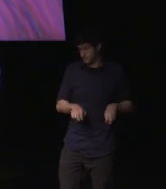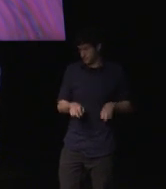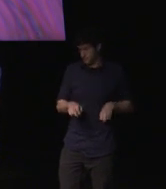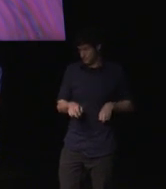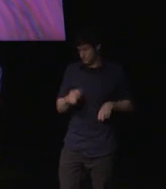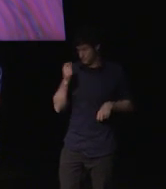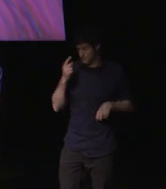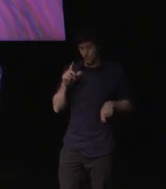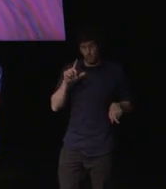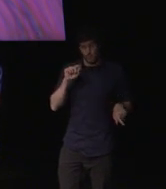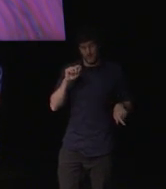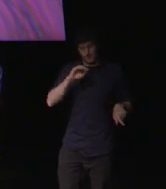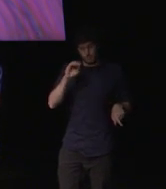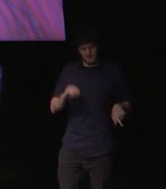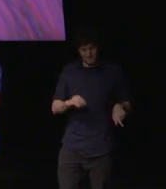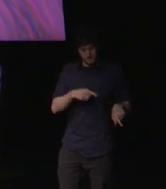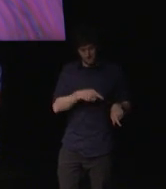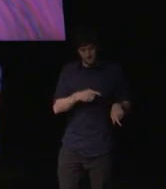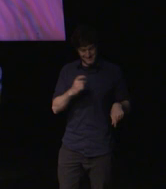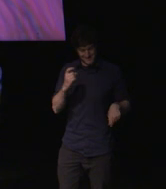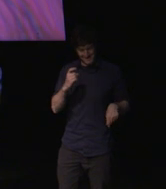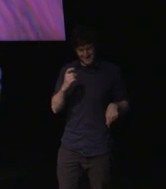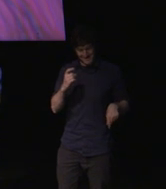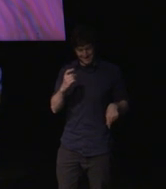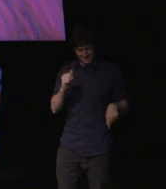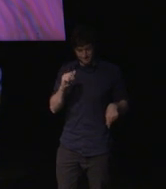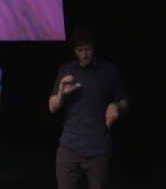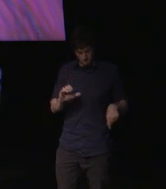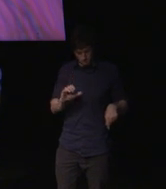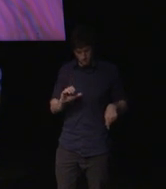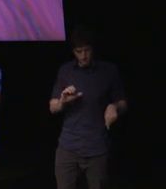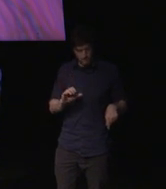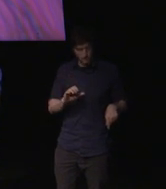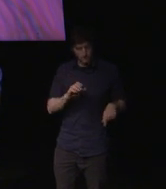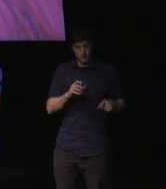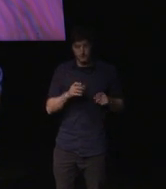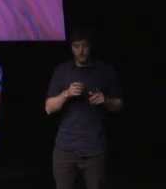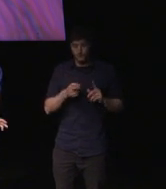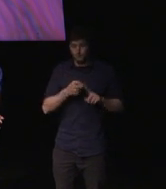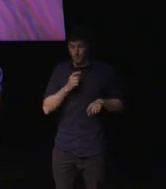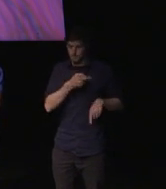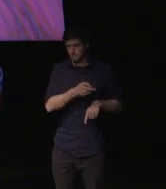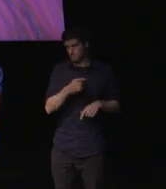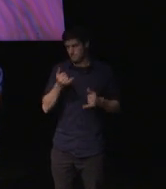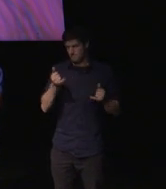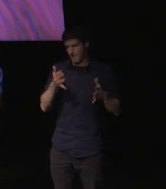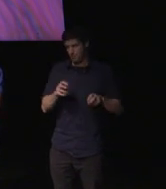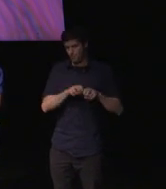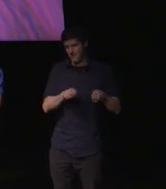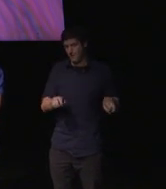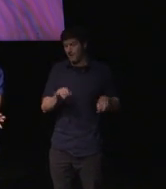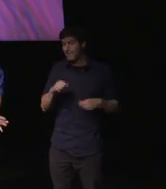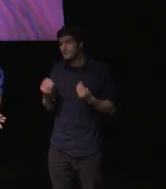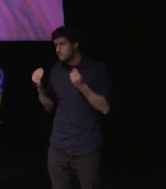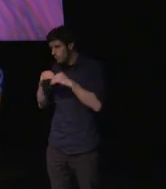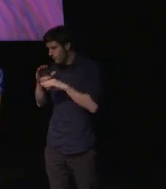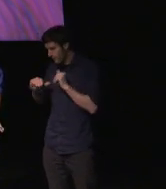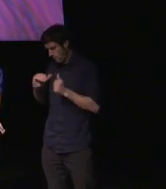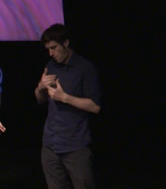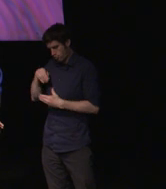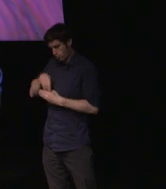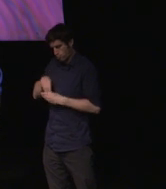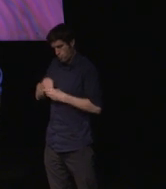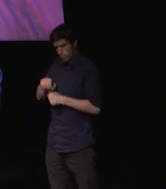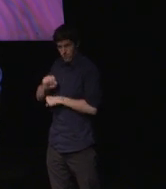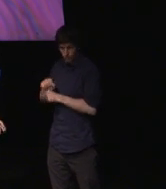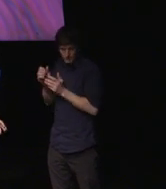Xbox Adaptive Controller beta testers were given to us by Able Gamers through the player panels. That's more than our internal employees. And so when you think about a